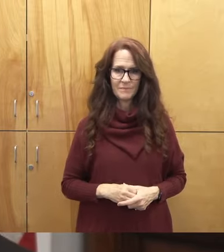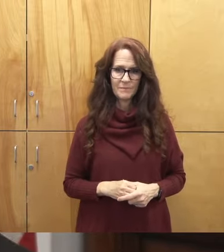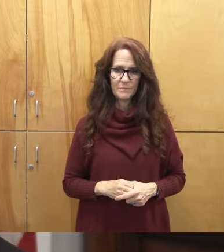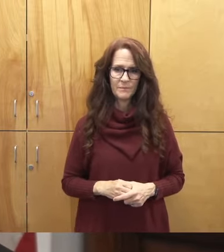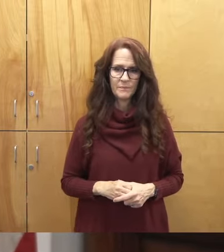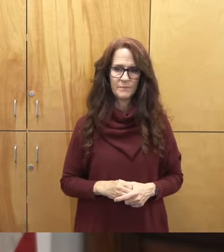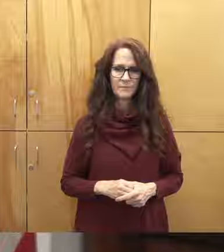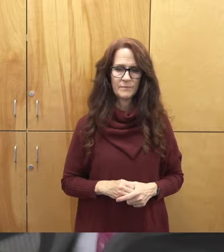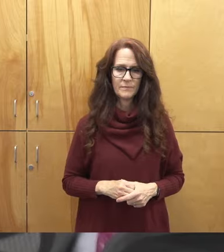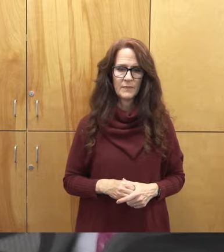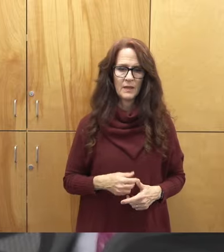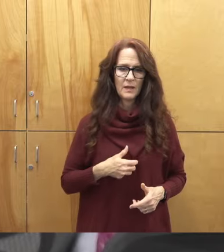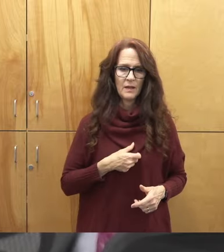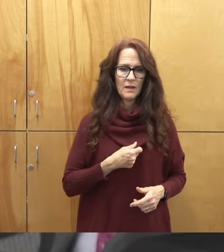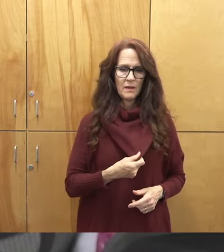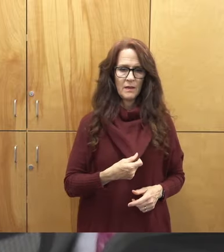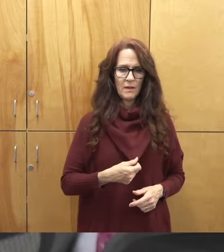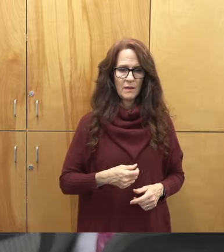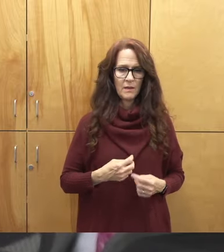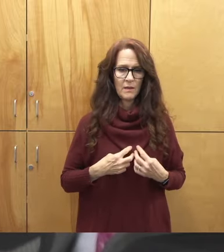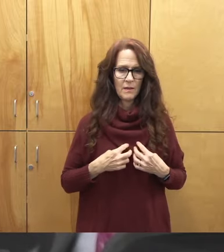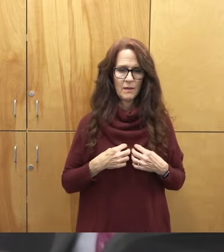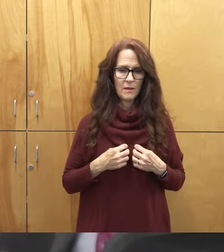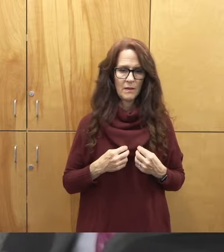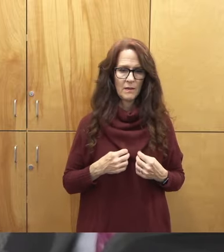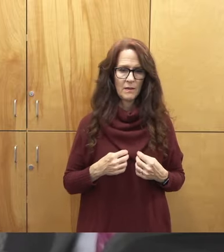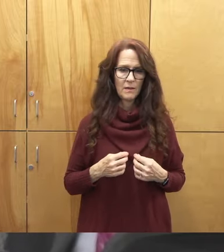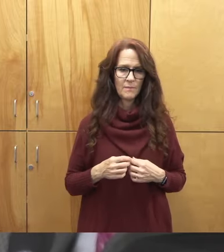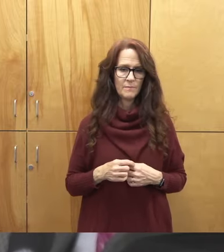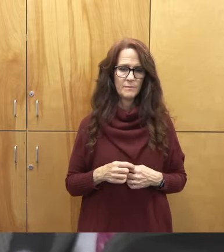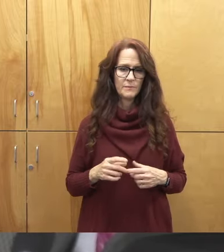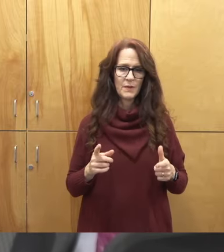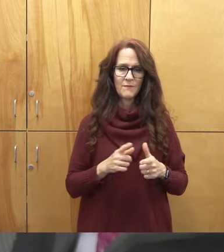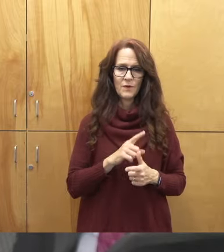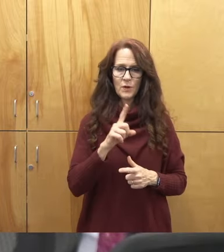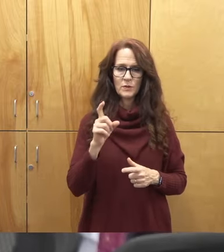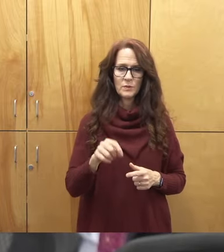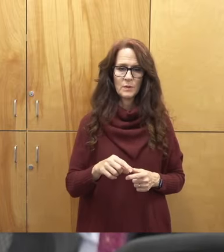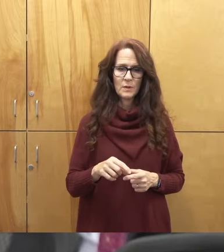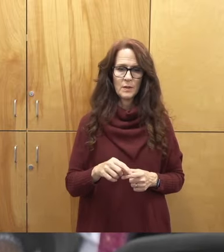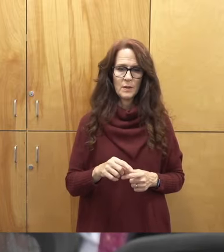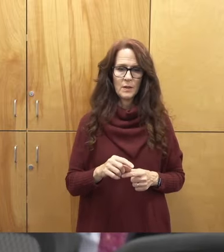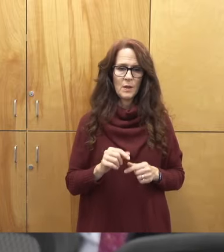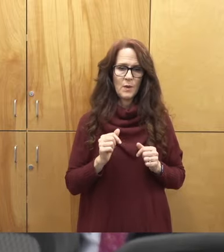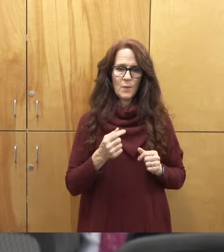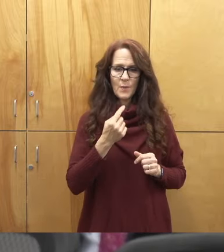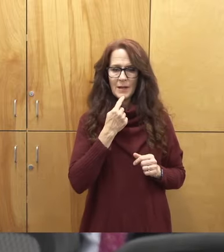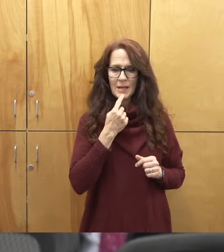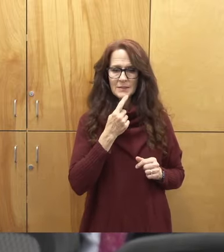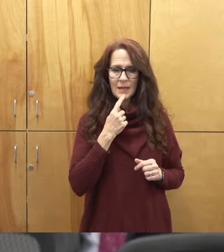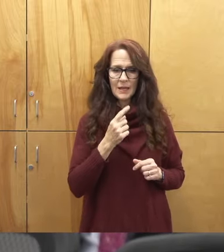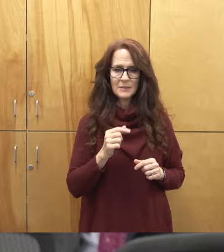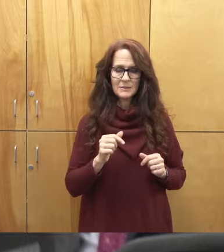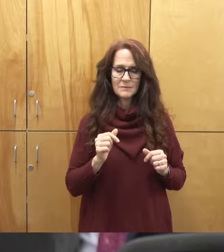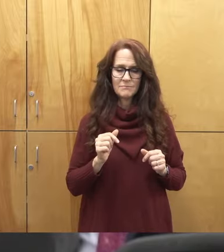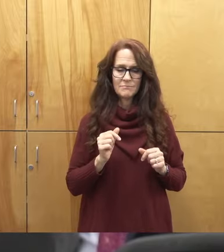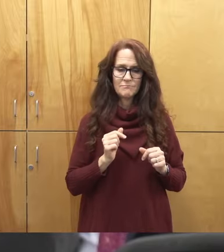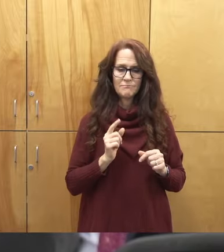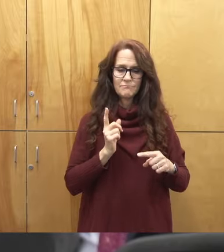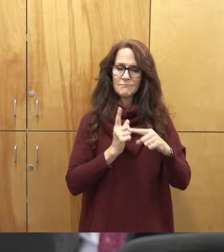speak to your first question, which mm-hmm. is around promising. Mm-hmm. When I say promising, it's promising because going back